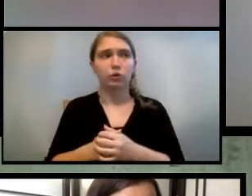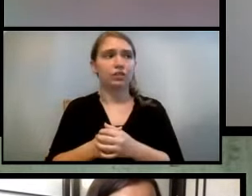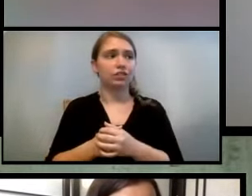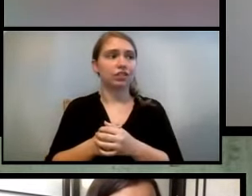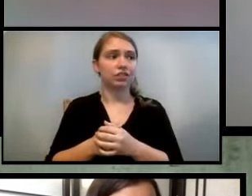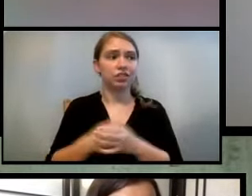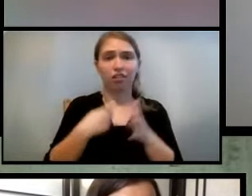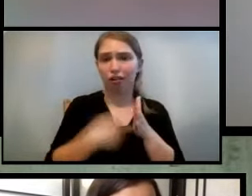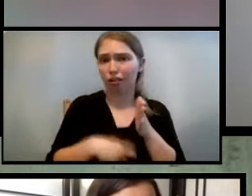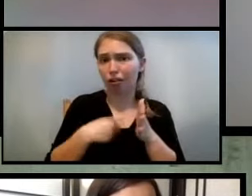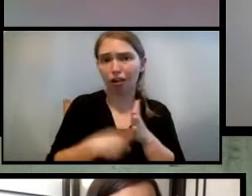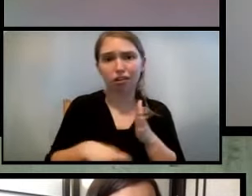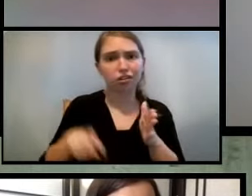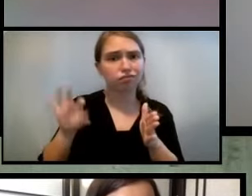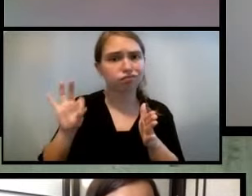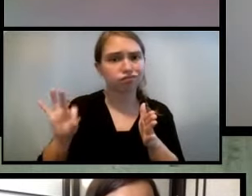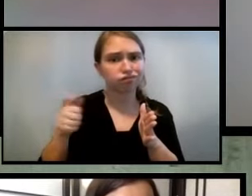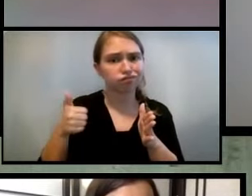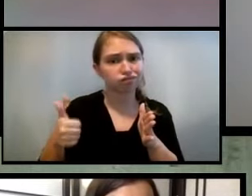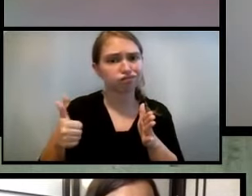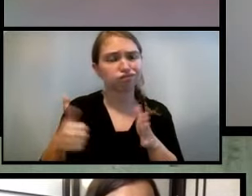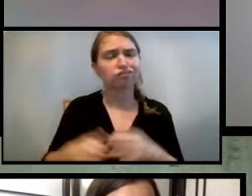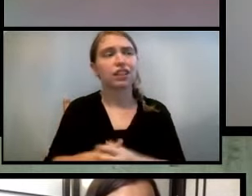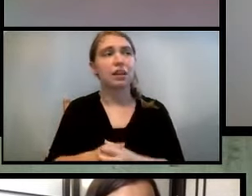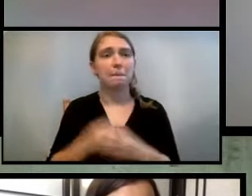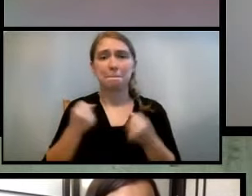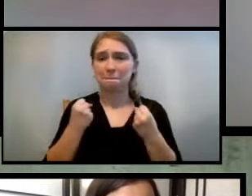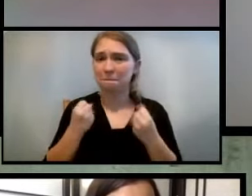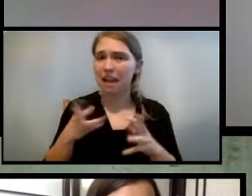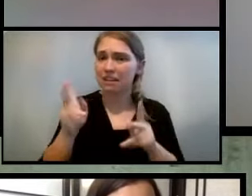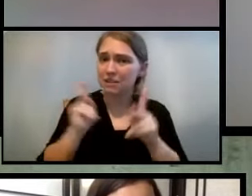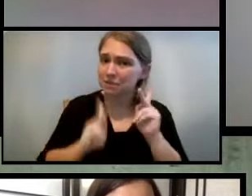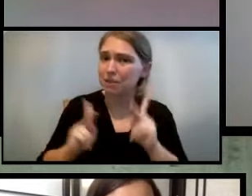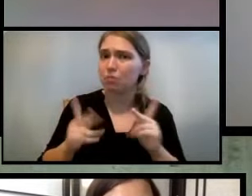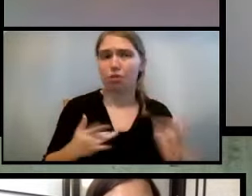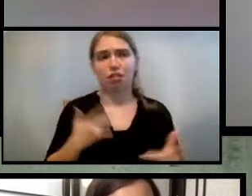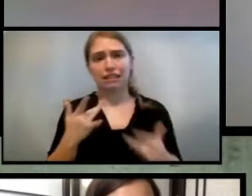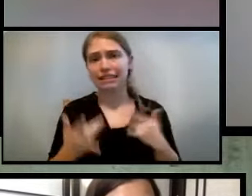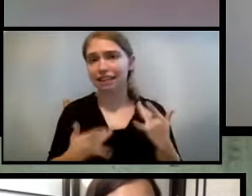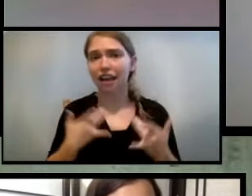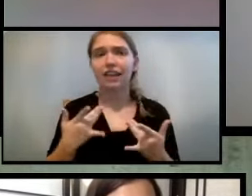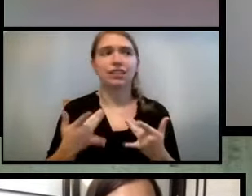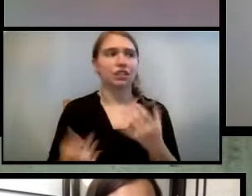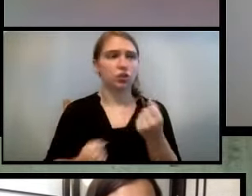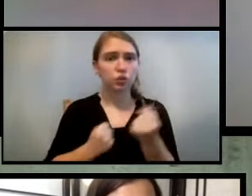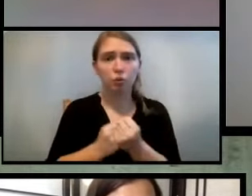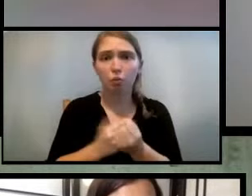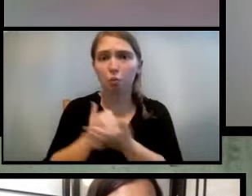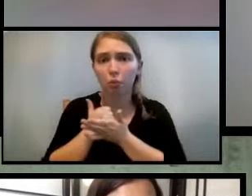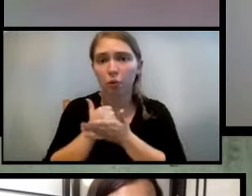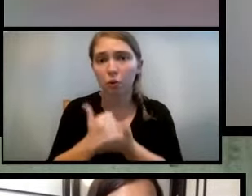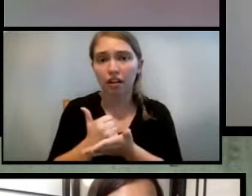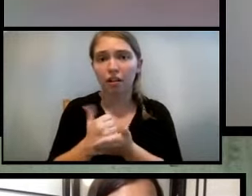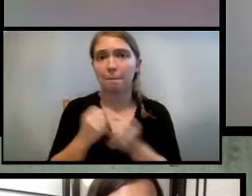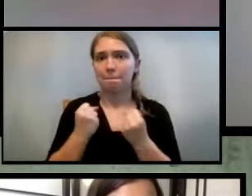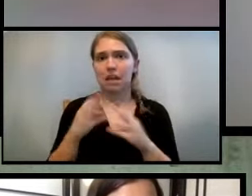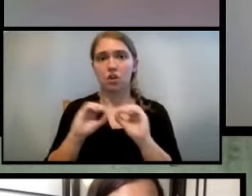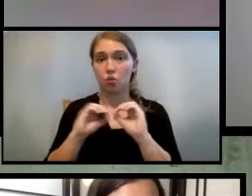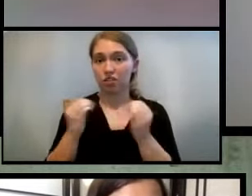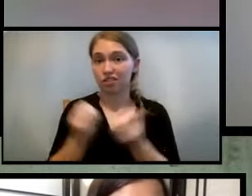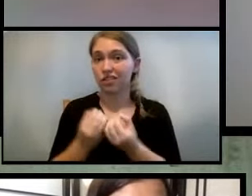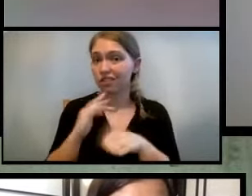priced, and just a lot of people who are excited to like support you and help you. A lot of great organizations.